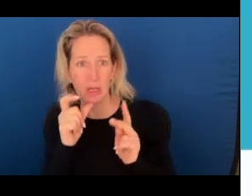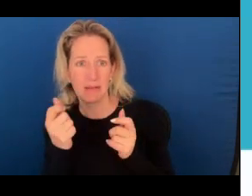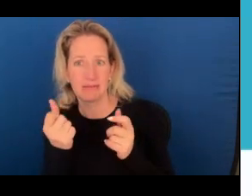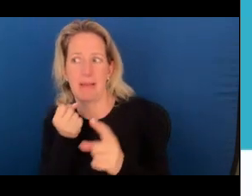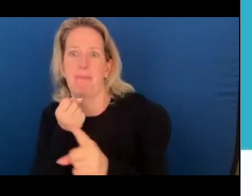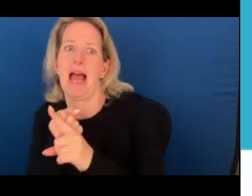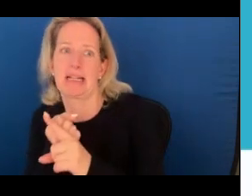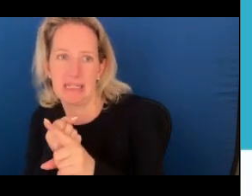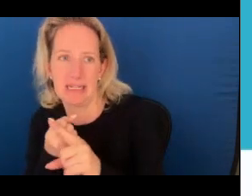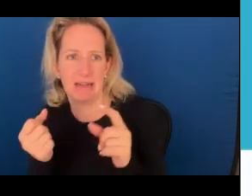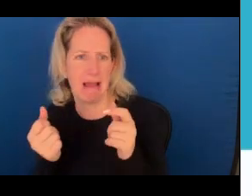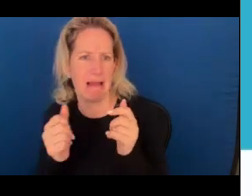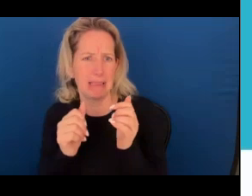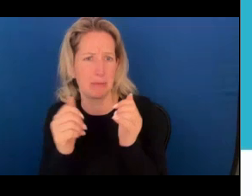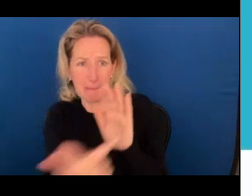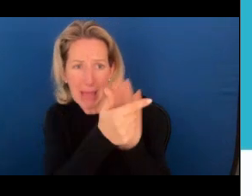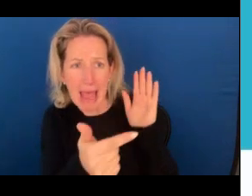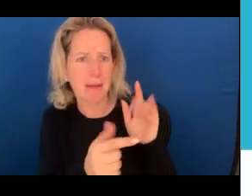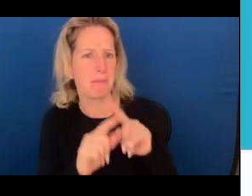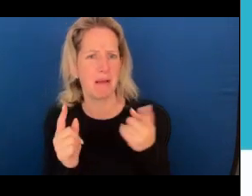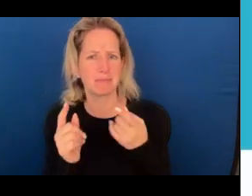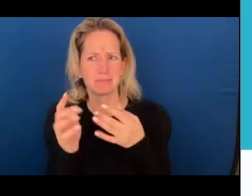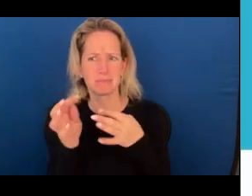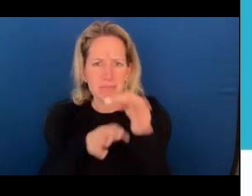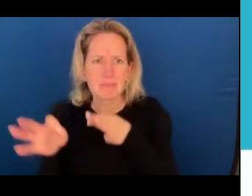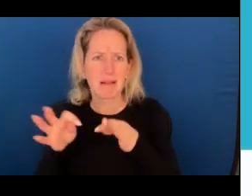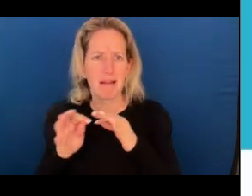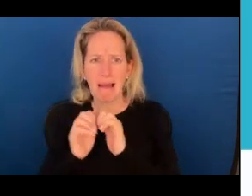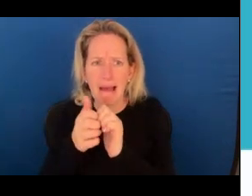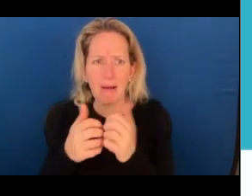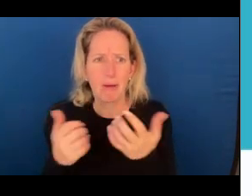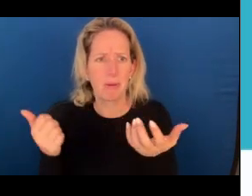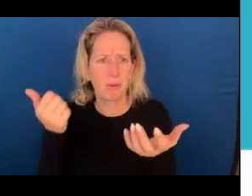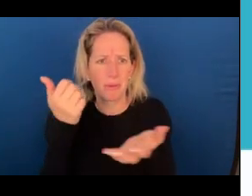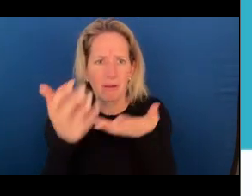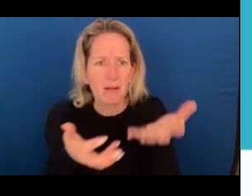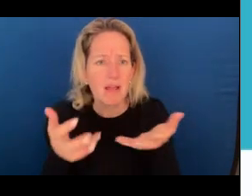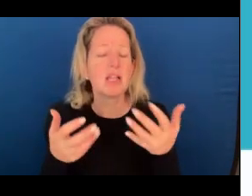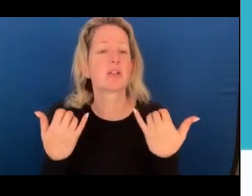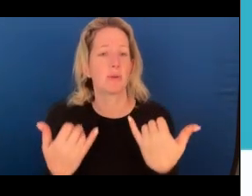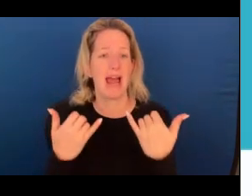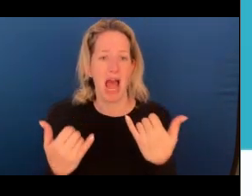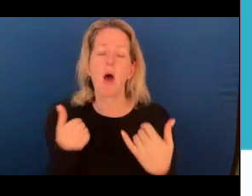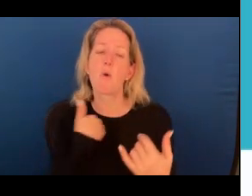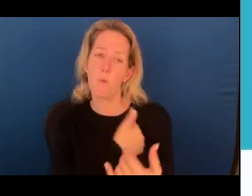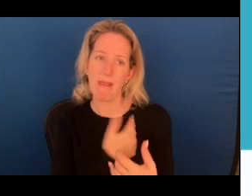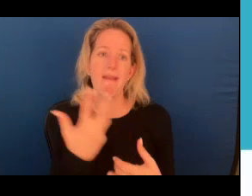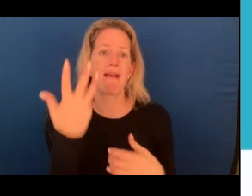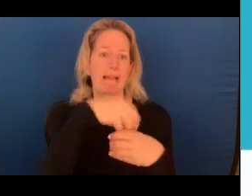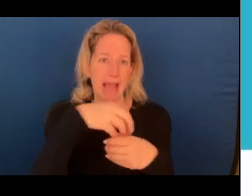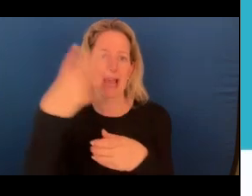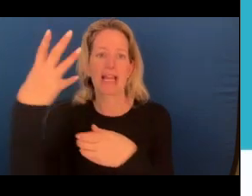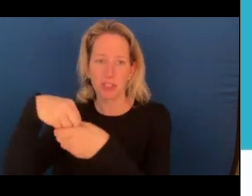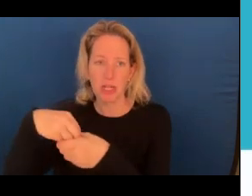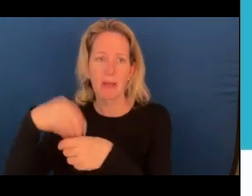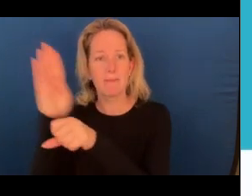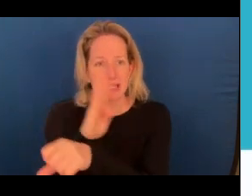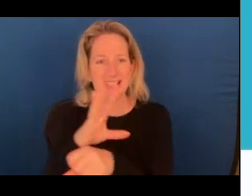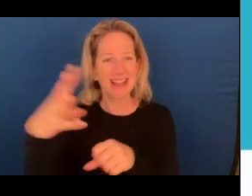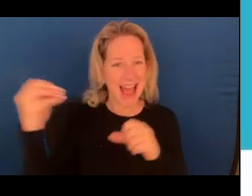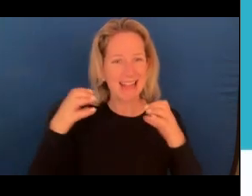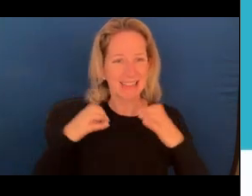are helping facilitate, not necessarily redrafting, but engaging constituents to get involved in this conversation, to